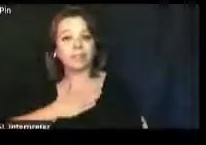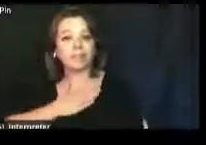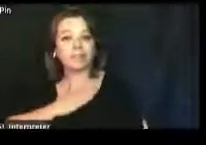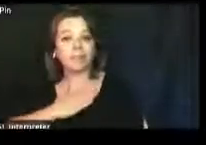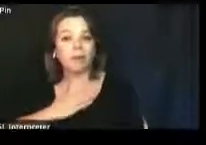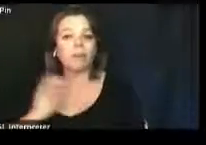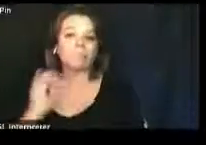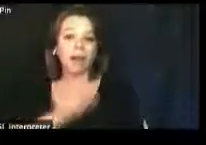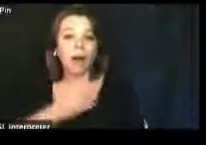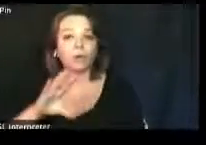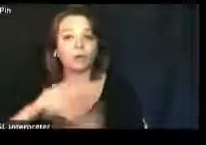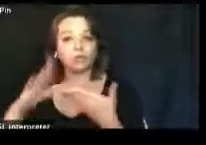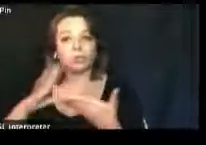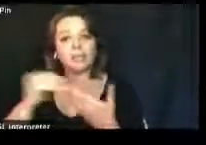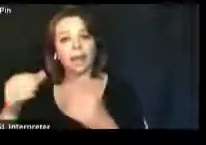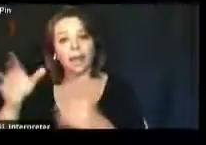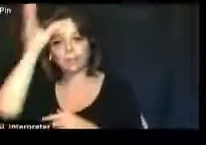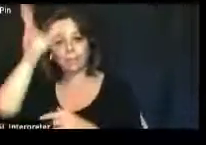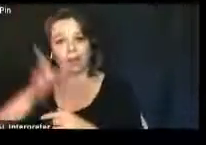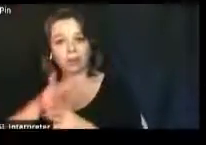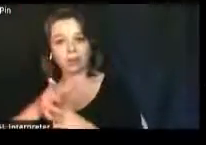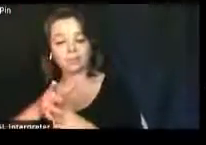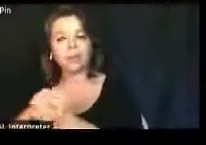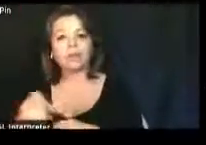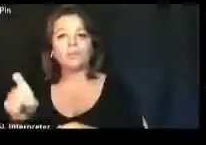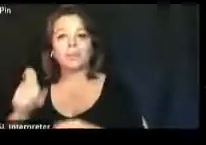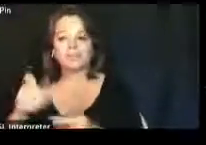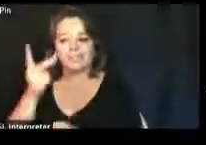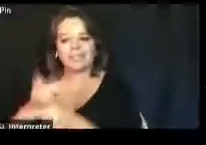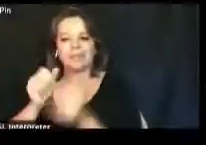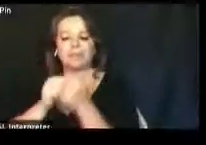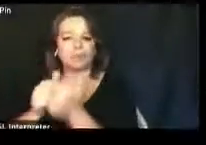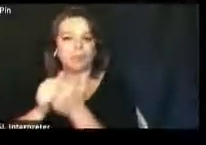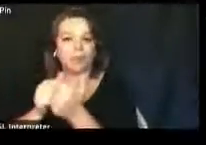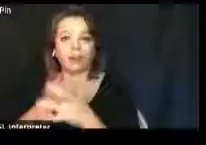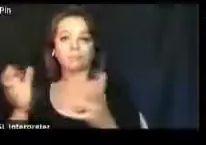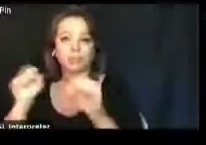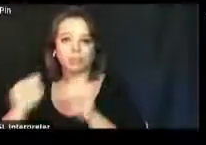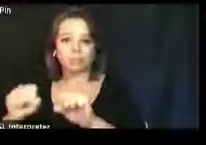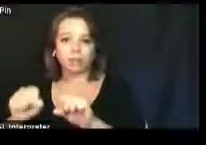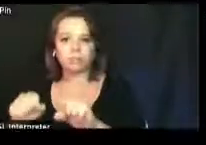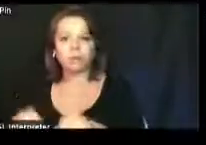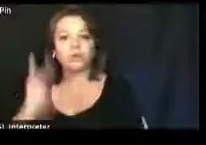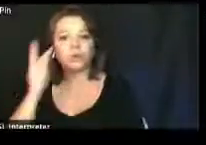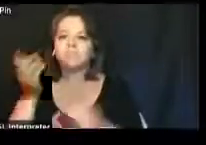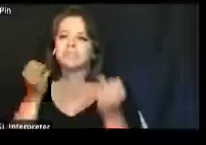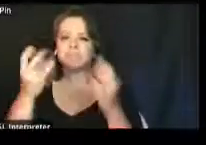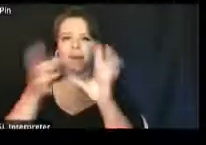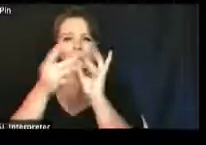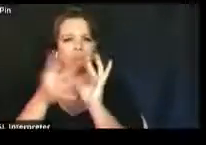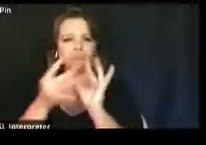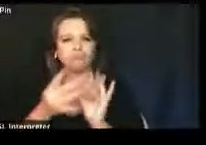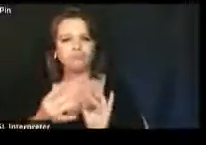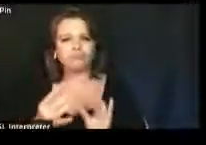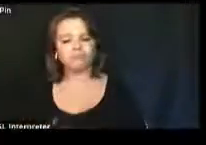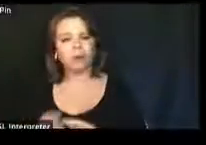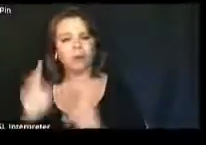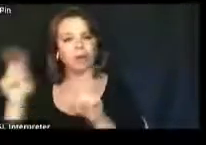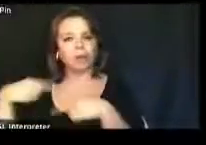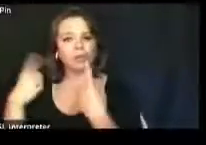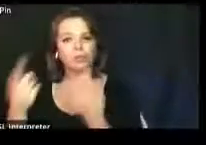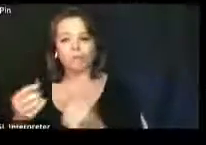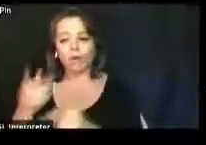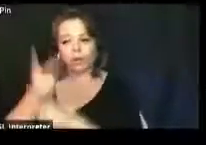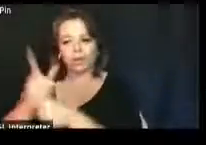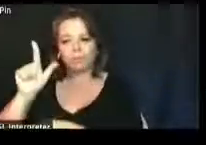as possible. You are hearing from various community groups in Long Beach on the need for us to stay together because we had to fight 10 years ago to